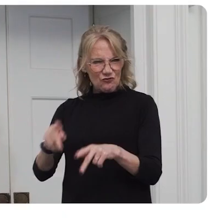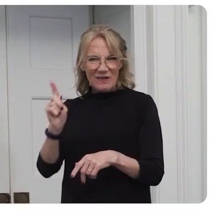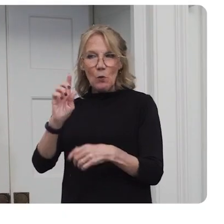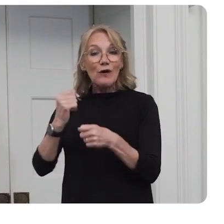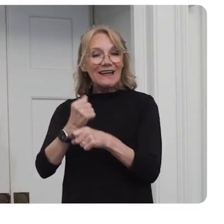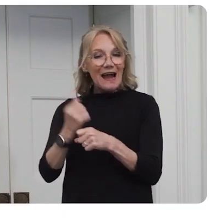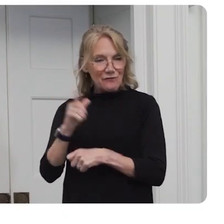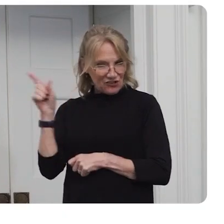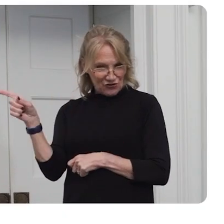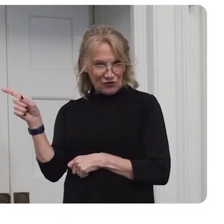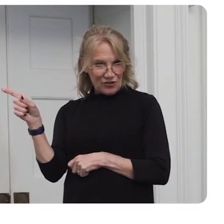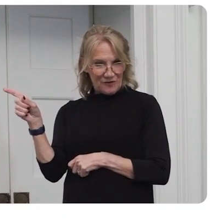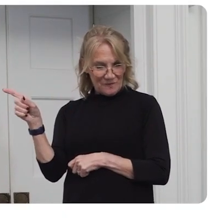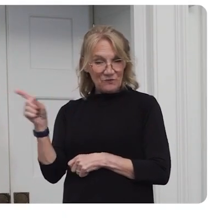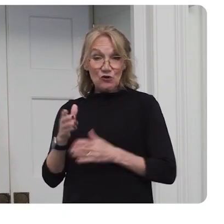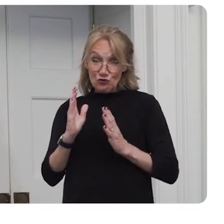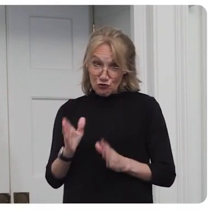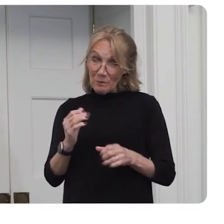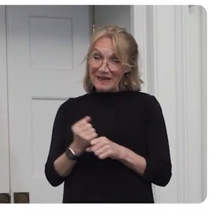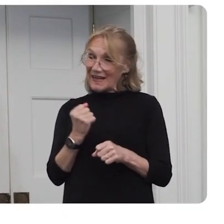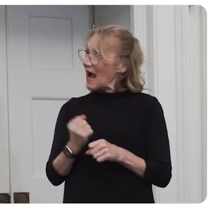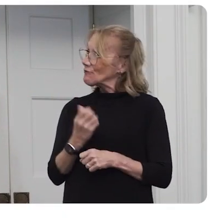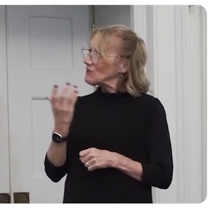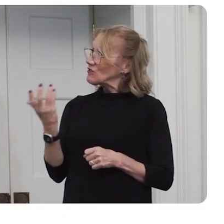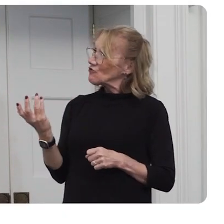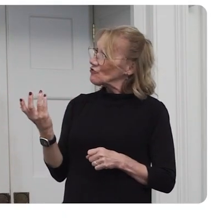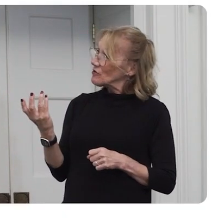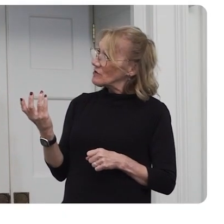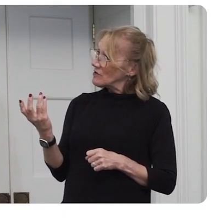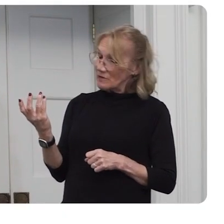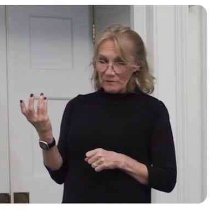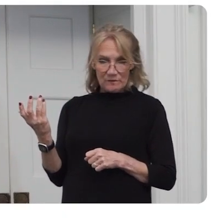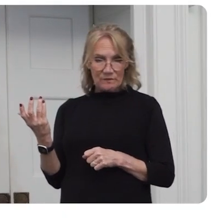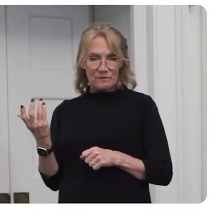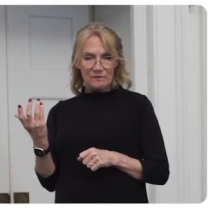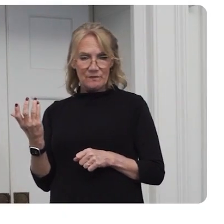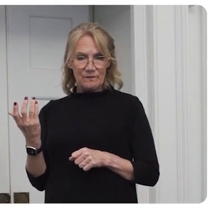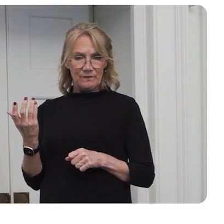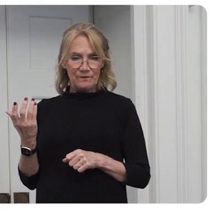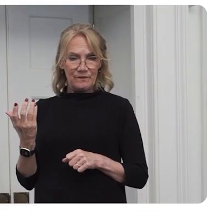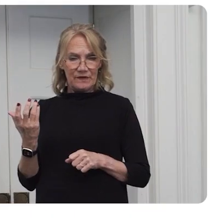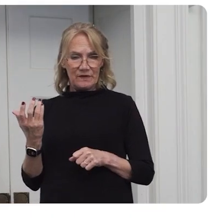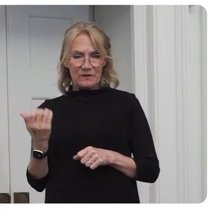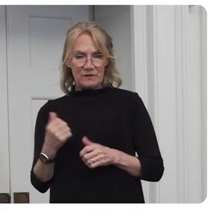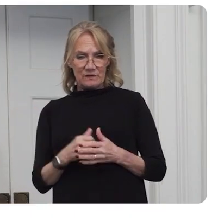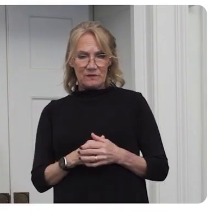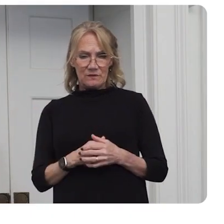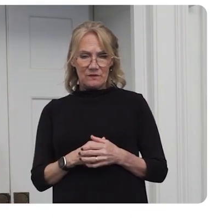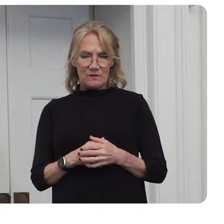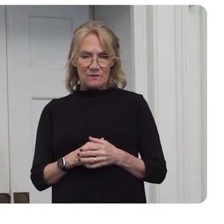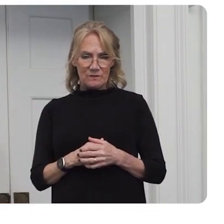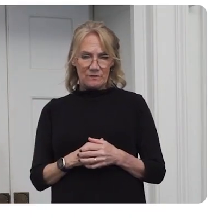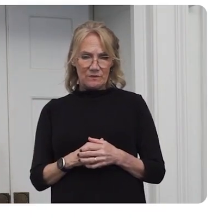on this street? A garage. A garage. Yeah, So we had a team meeting with all, no, we